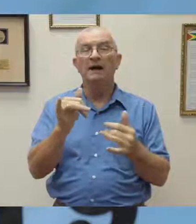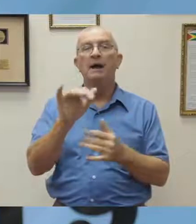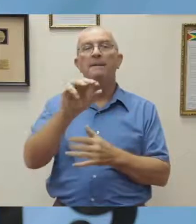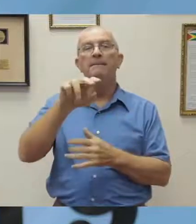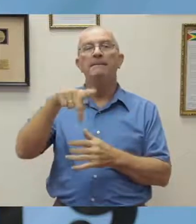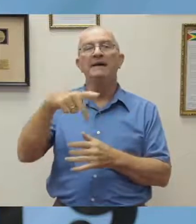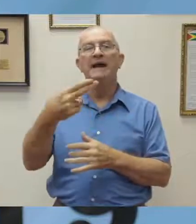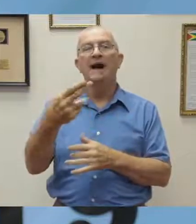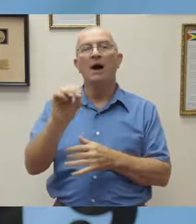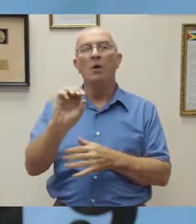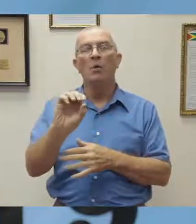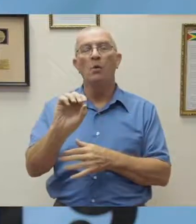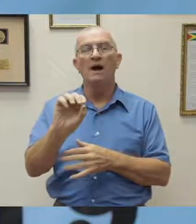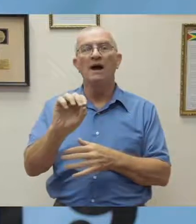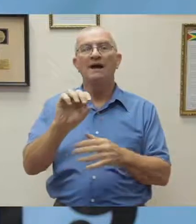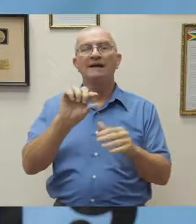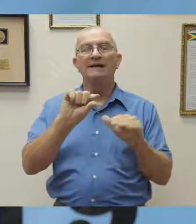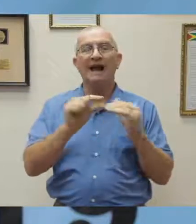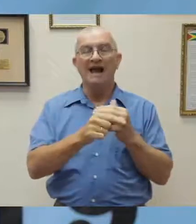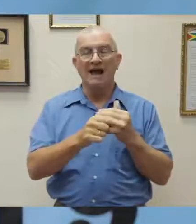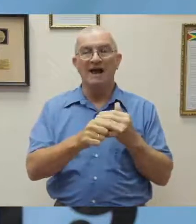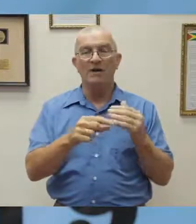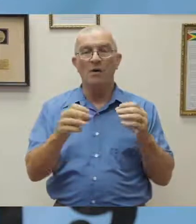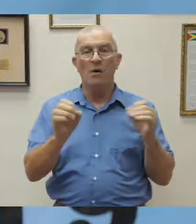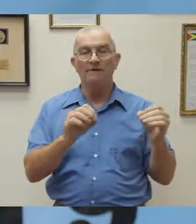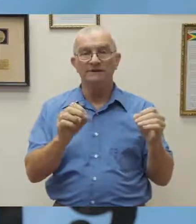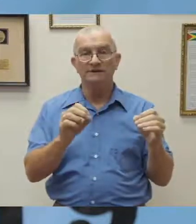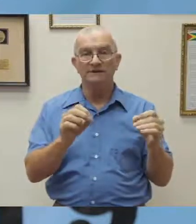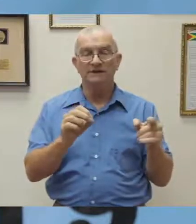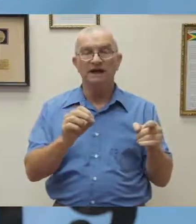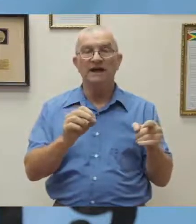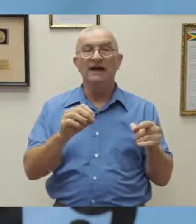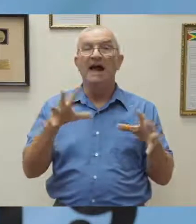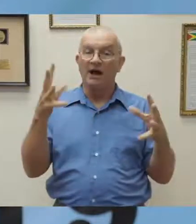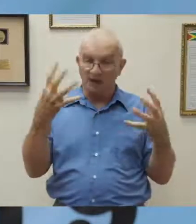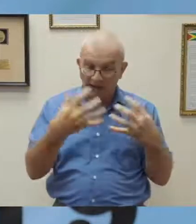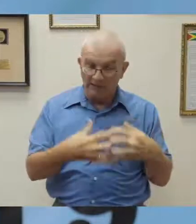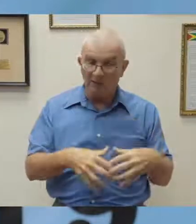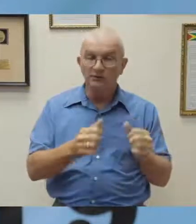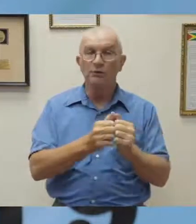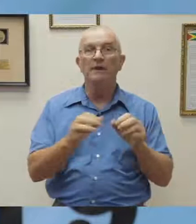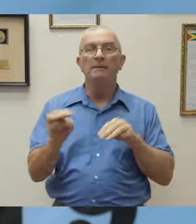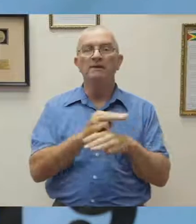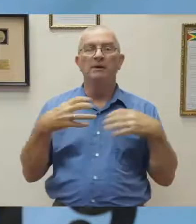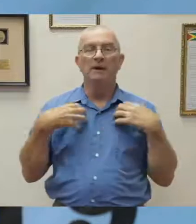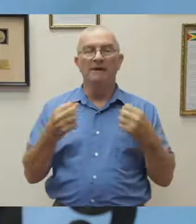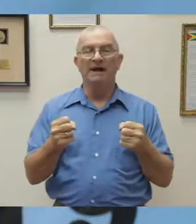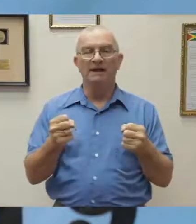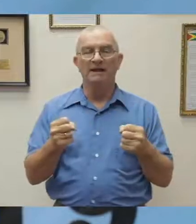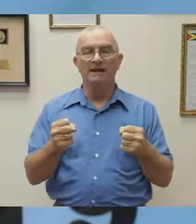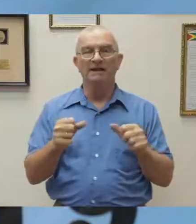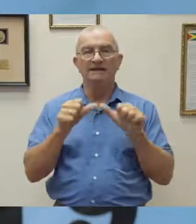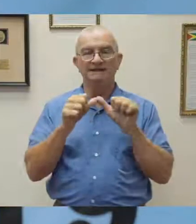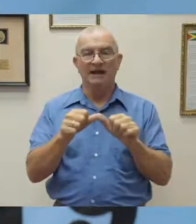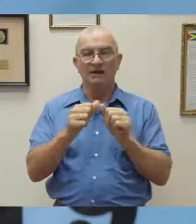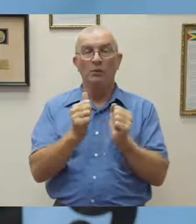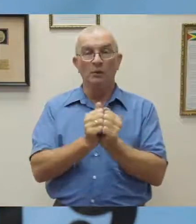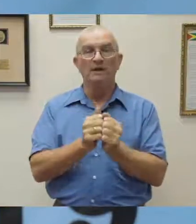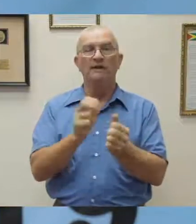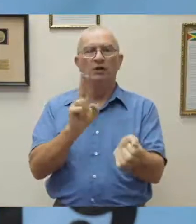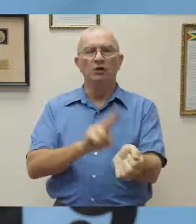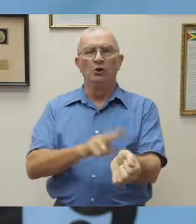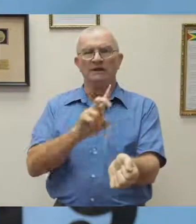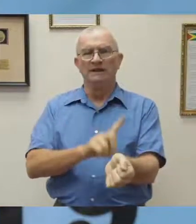in collaboration with the Ministry of Public Health in solidarity with our frontline workers. Guyanese,